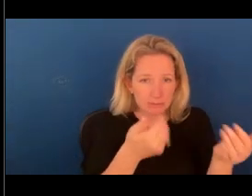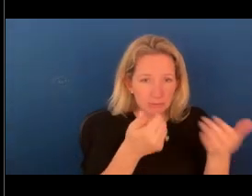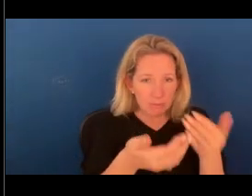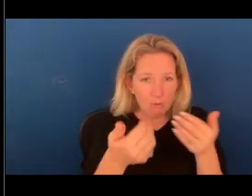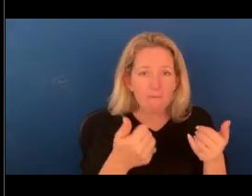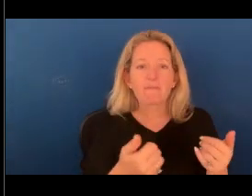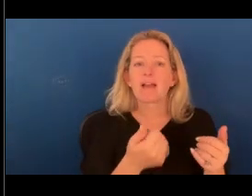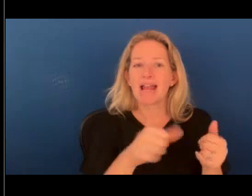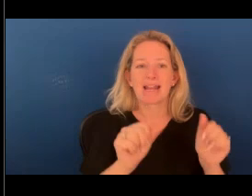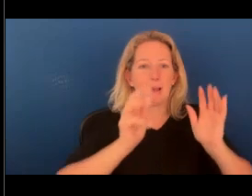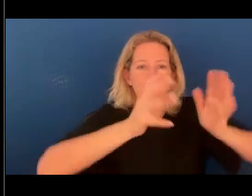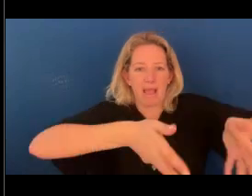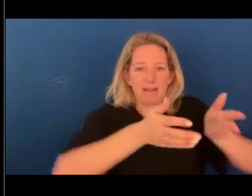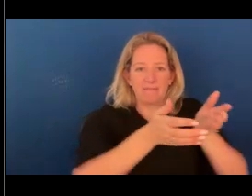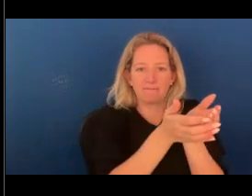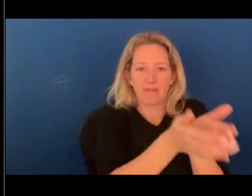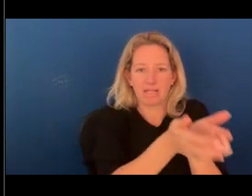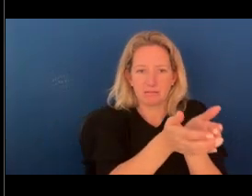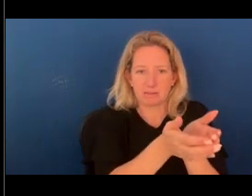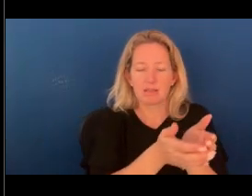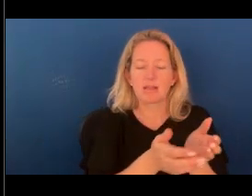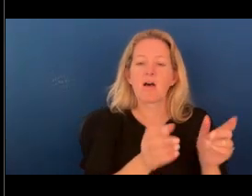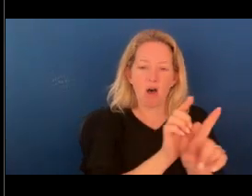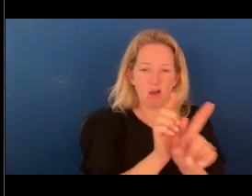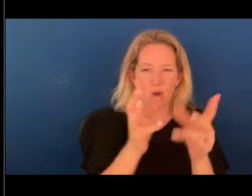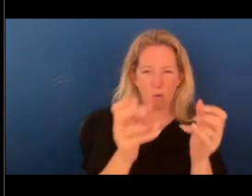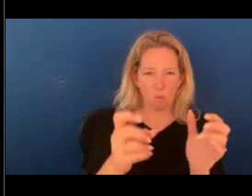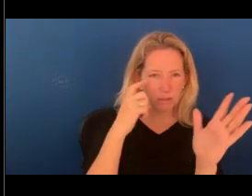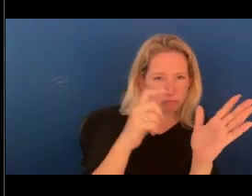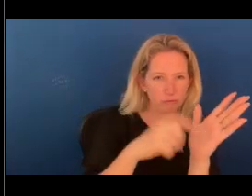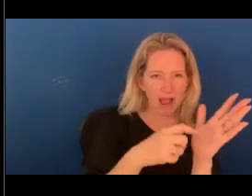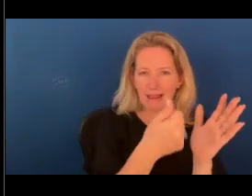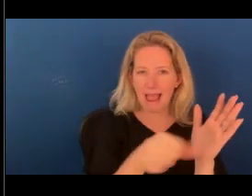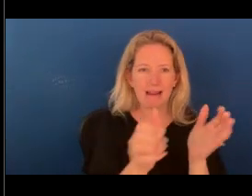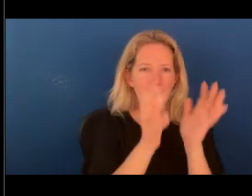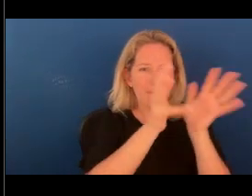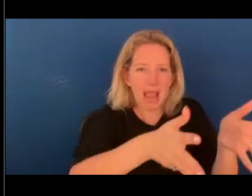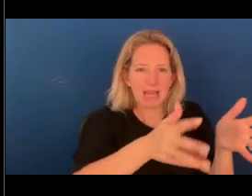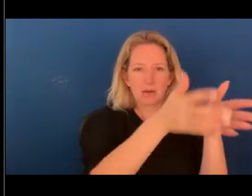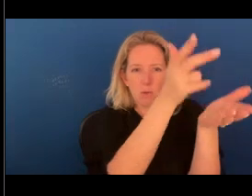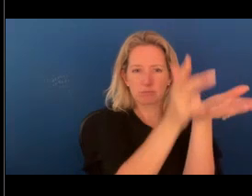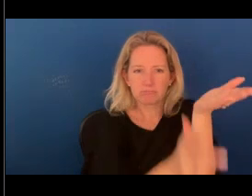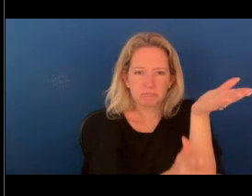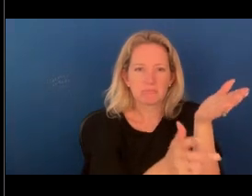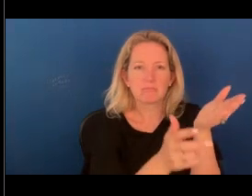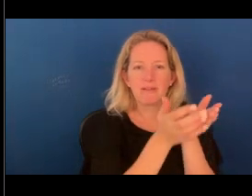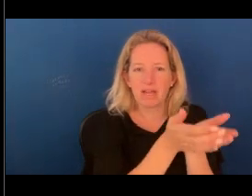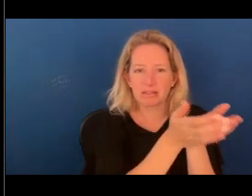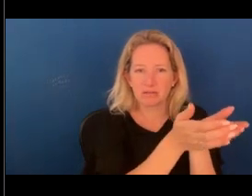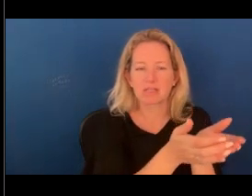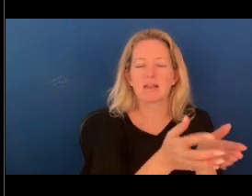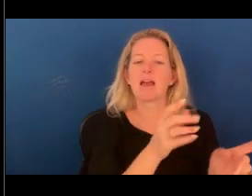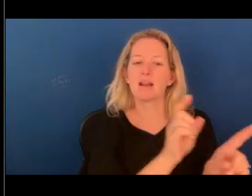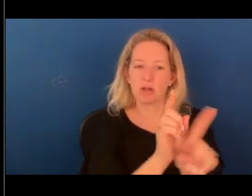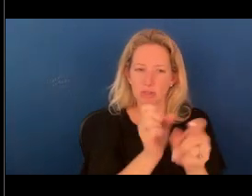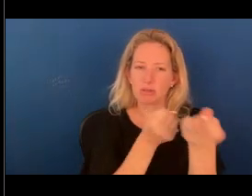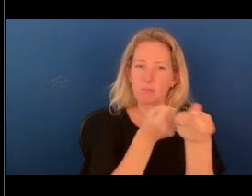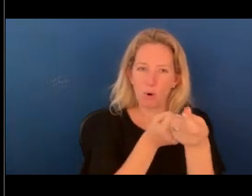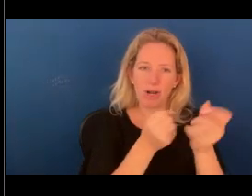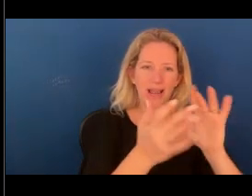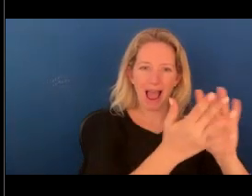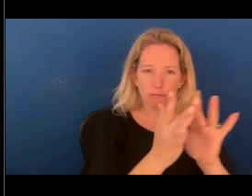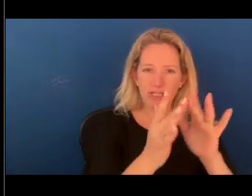a database development to track abandoned and derelict vessels around the country, and supporting ADV outreach and education.